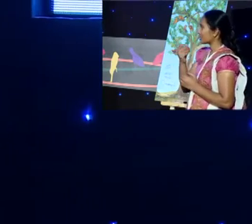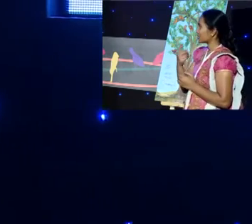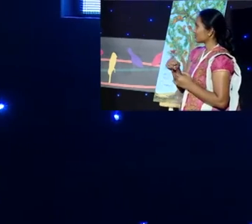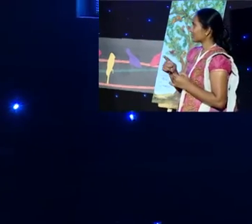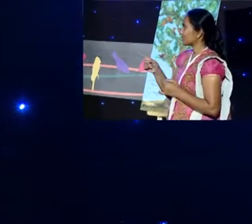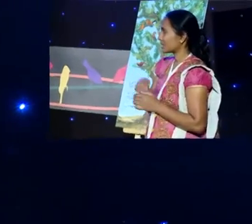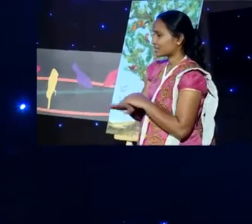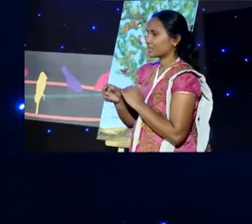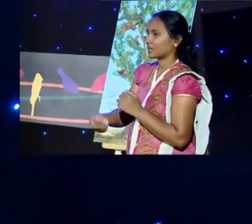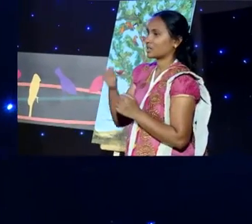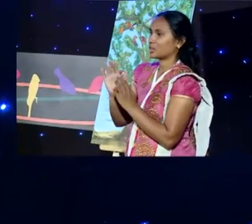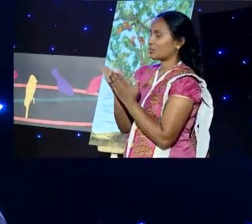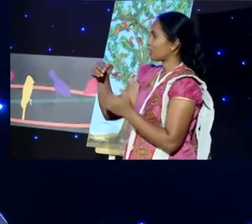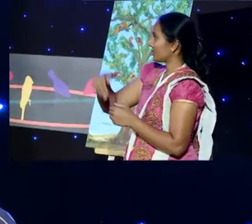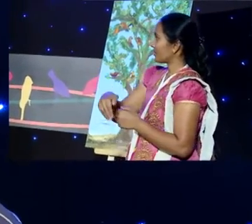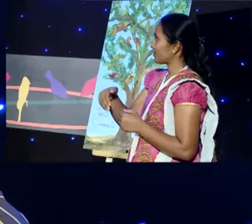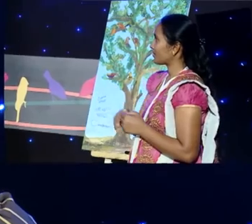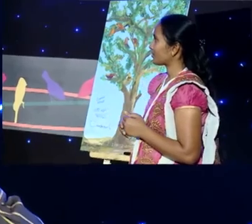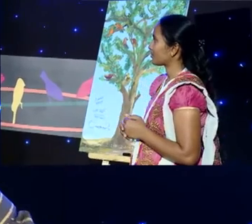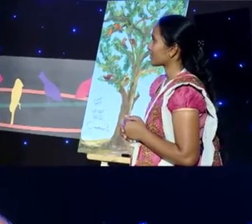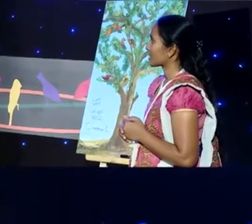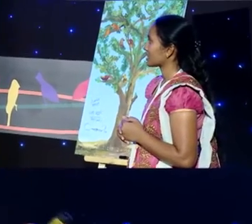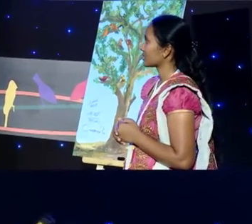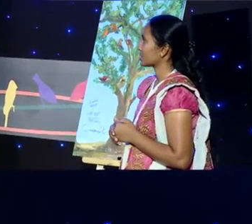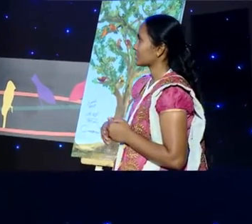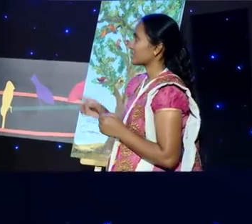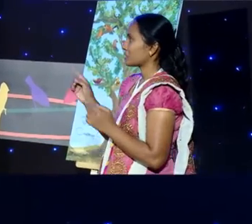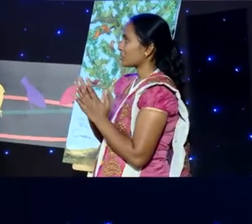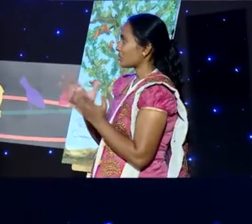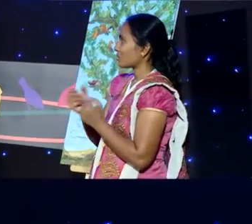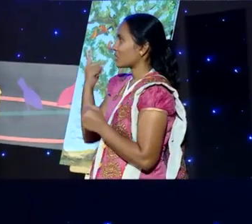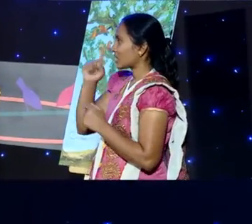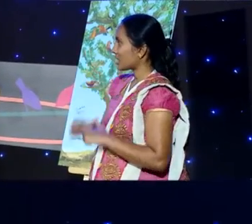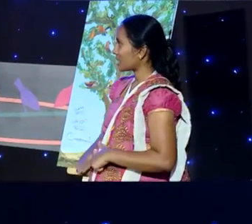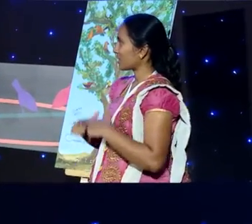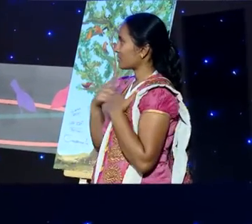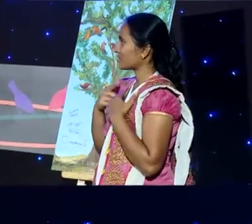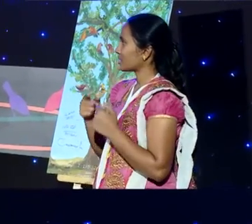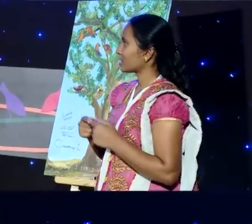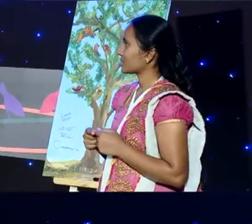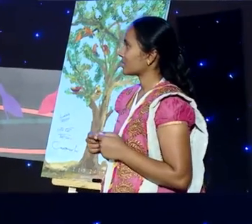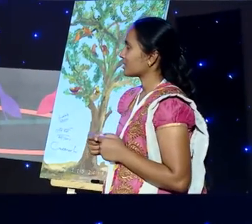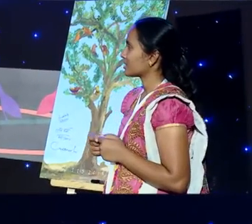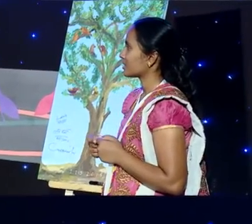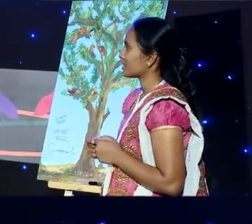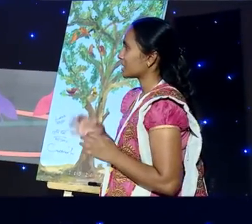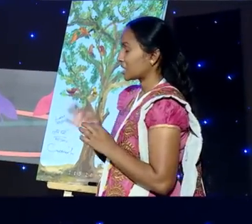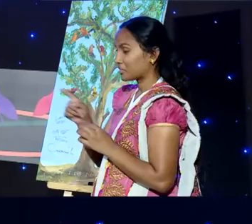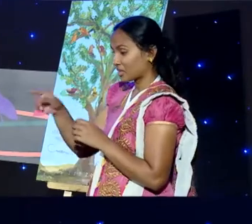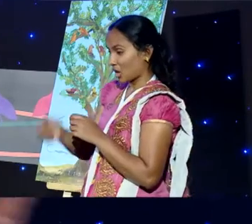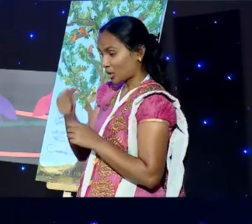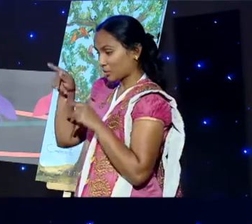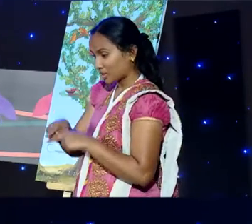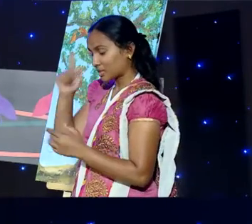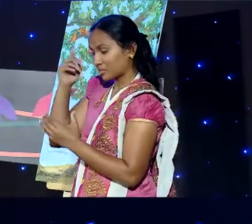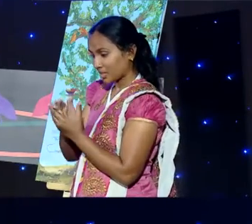my rickshaw. And people took vows for life. They said, wow, if a rickshaw driver believes in love, why do